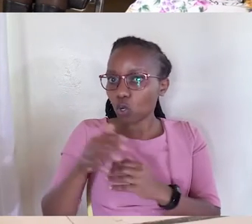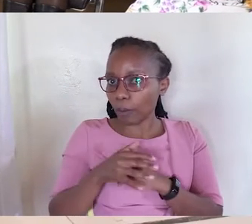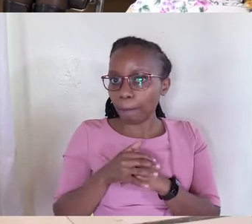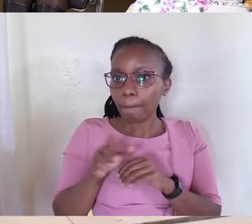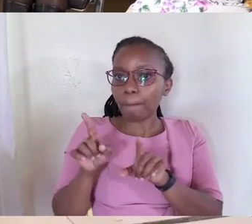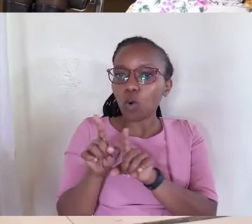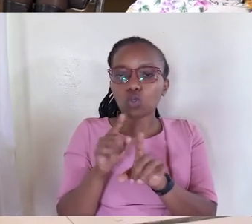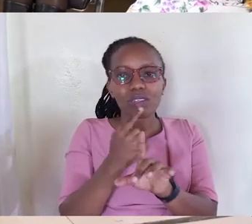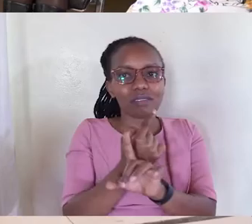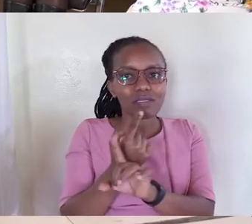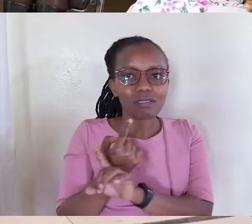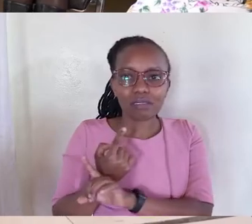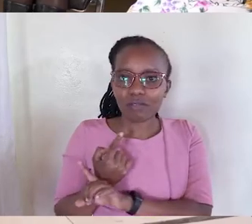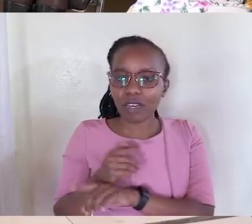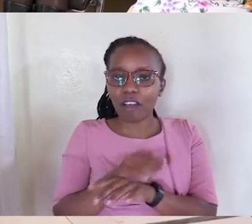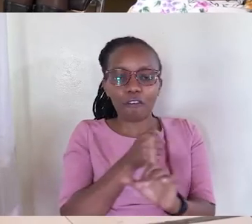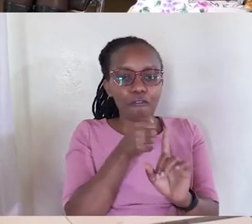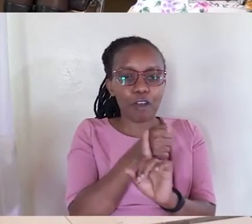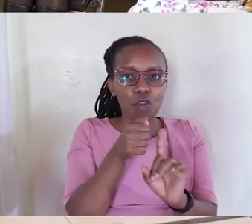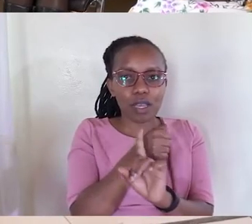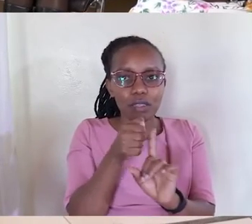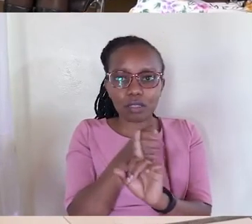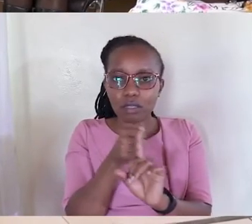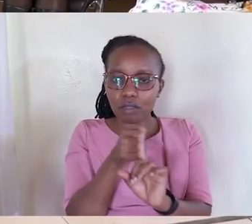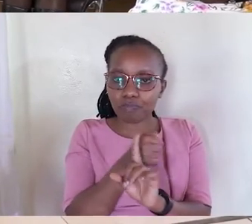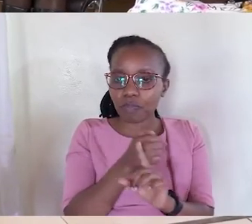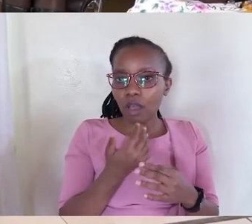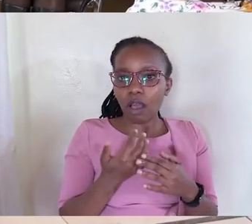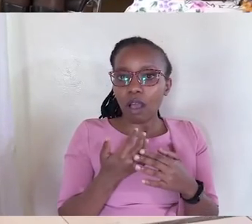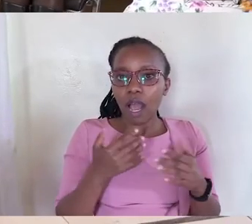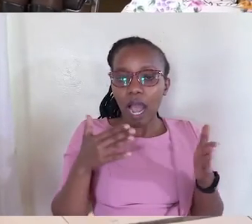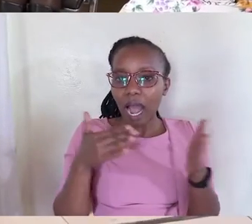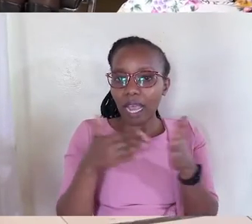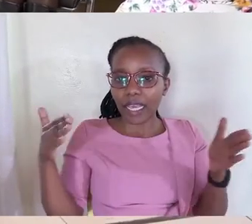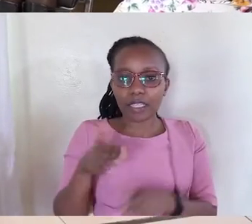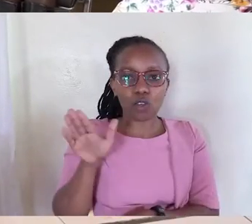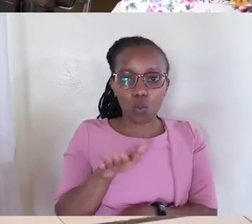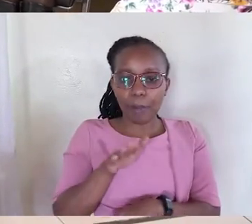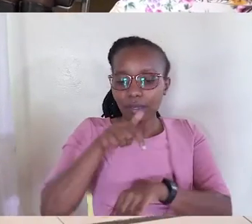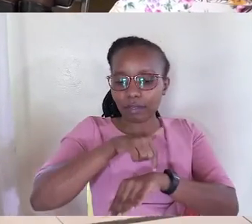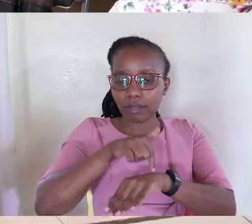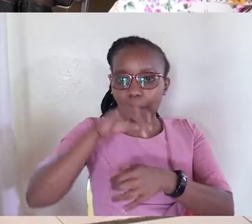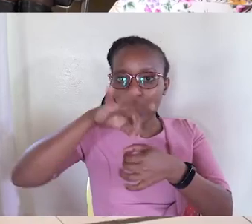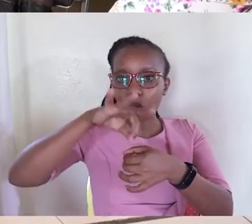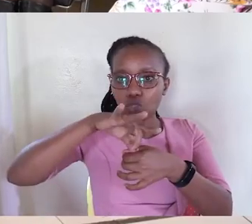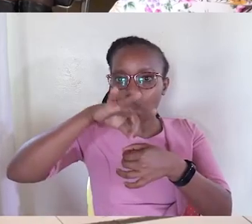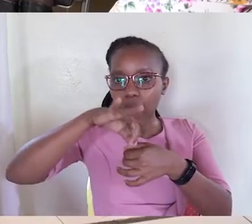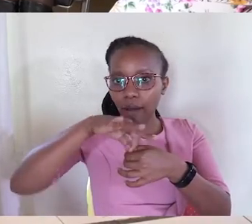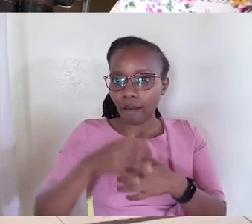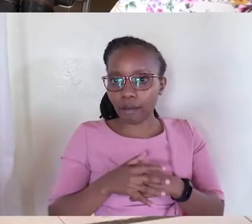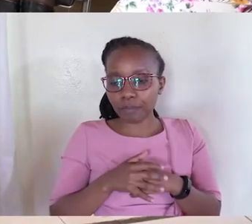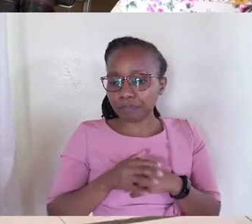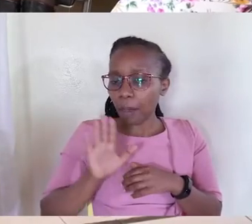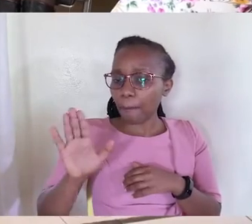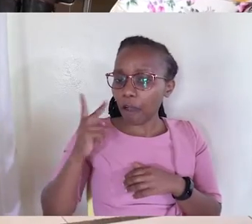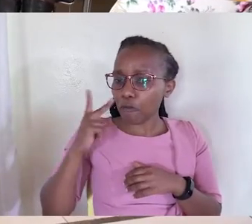the different violence patterns against women during elections, what, in your